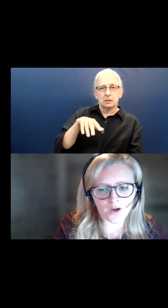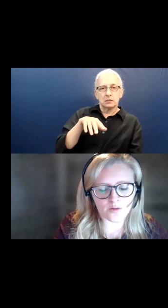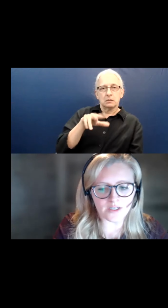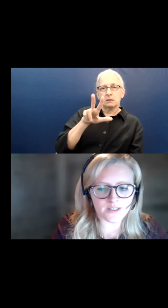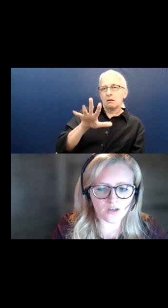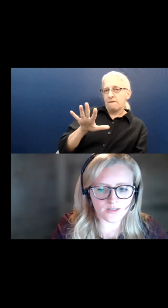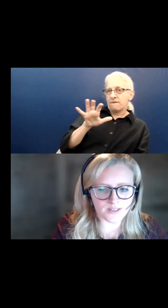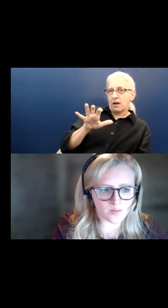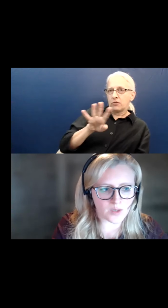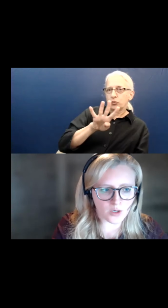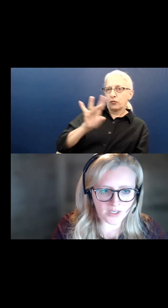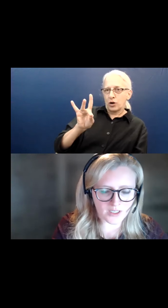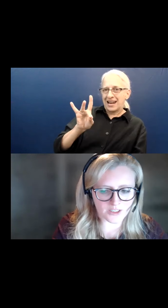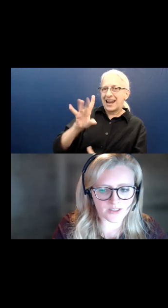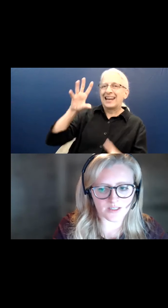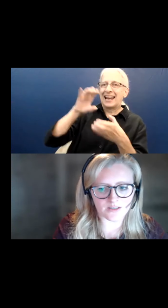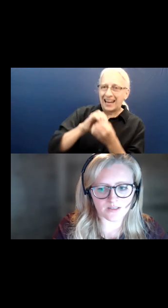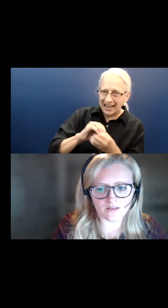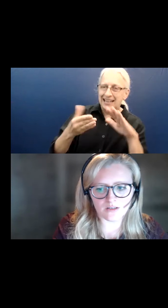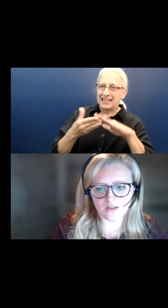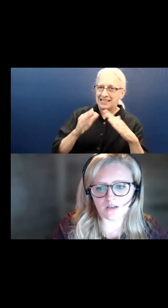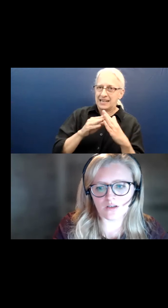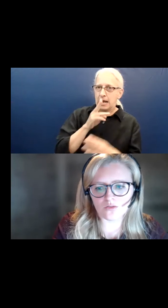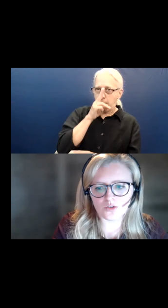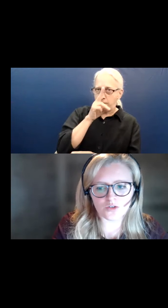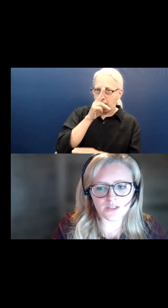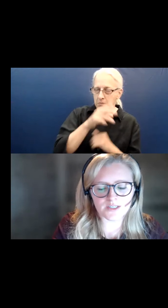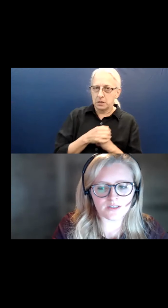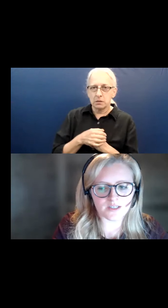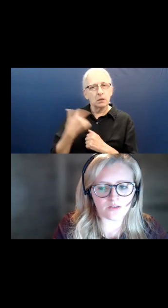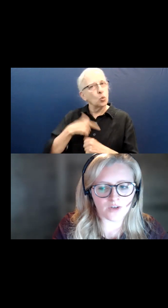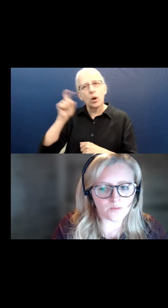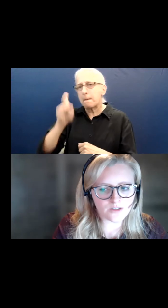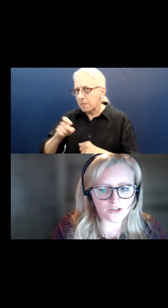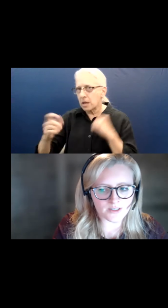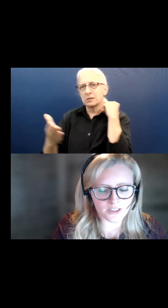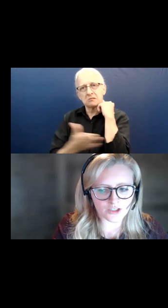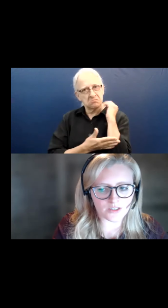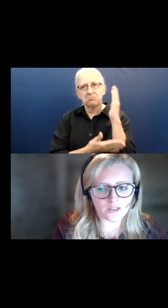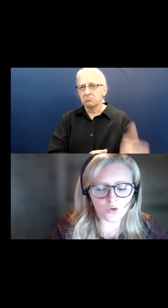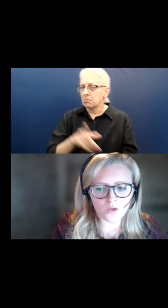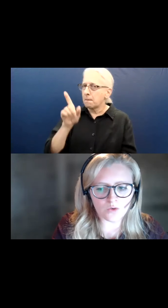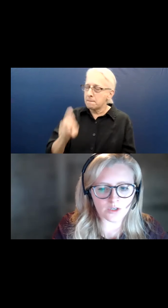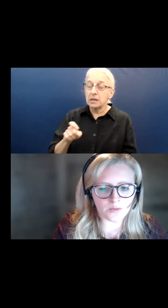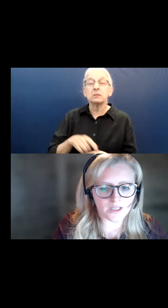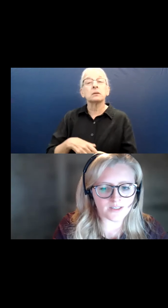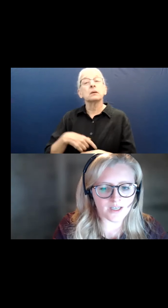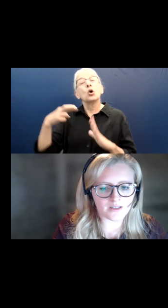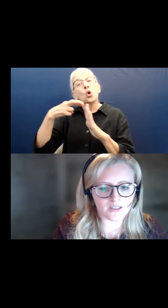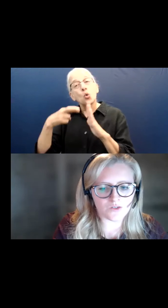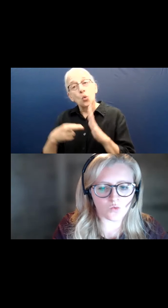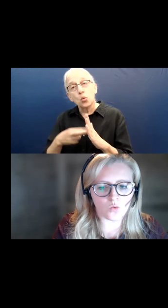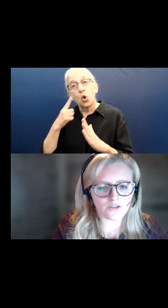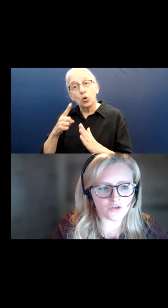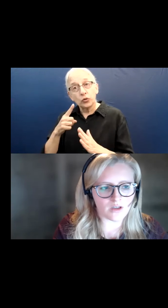Replanting requirements are set by permitting agencies. For trees in the City of Redmond's jurisdiction, we will replant